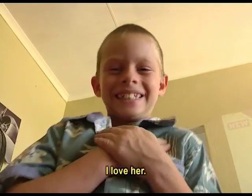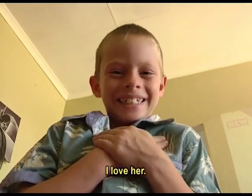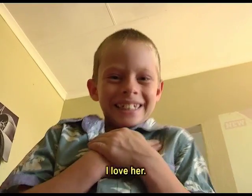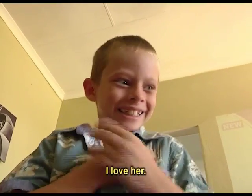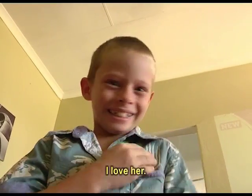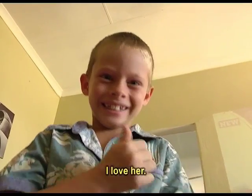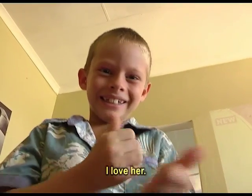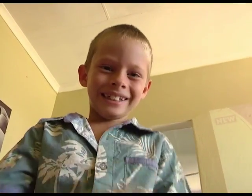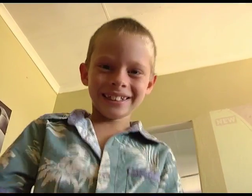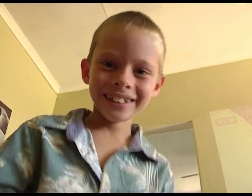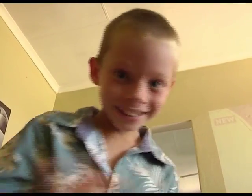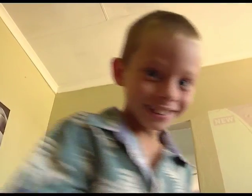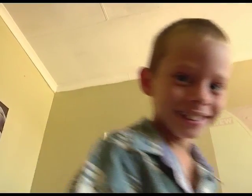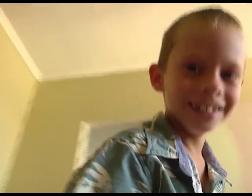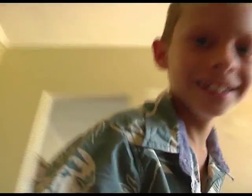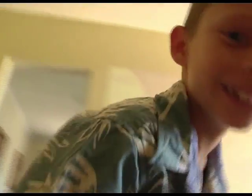I love it.